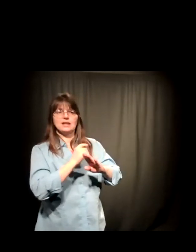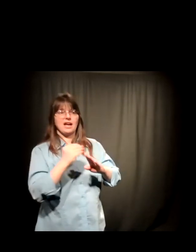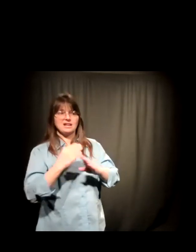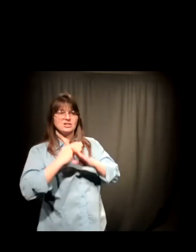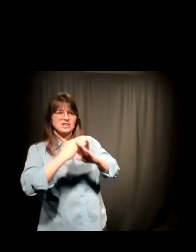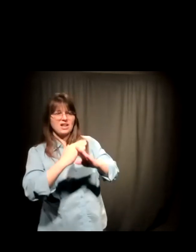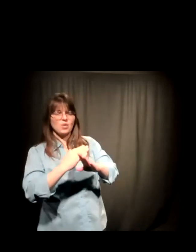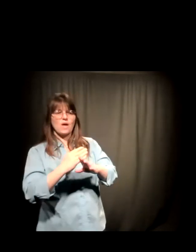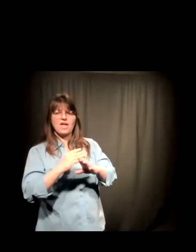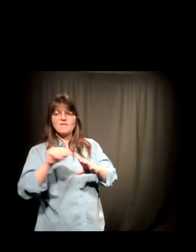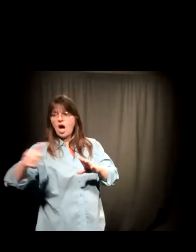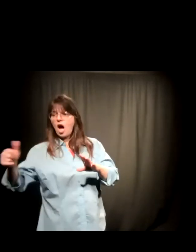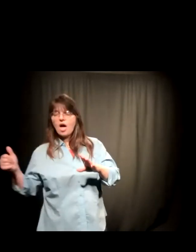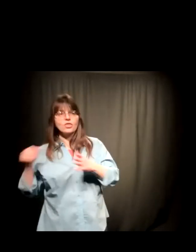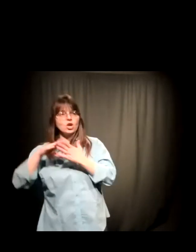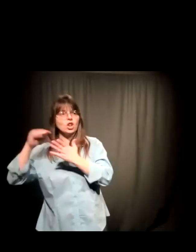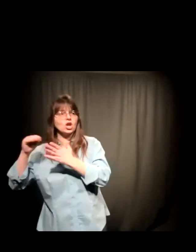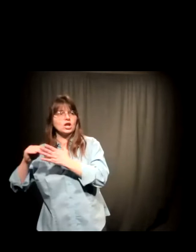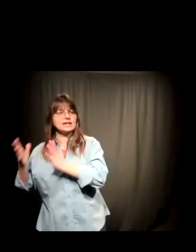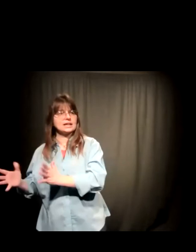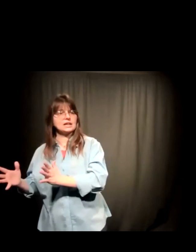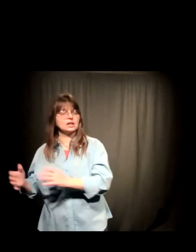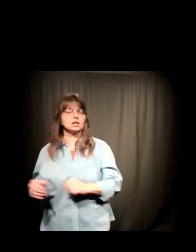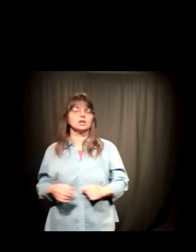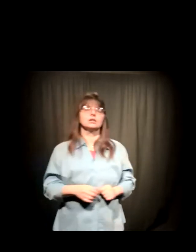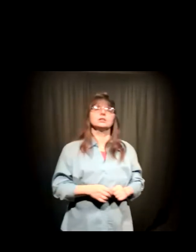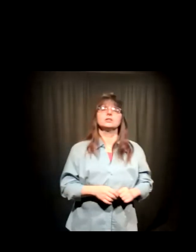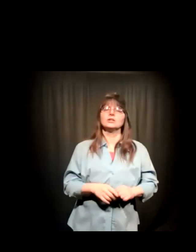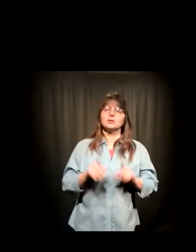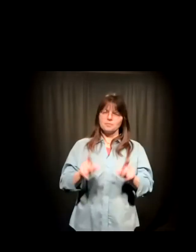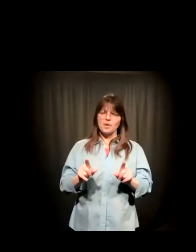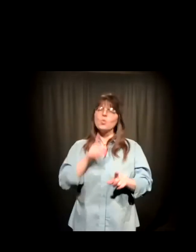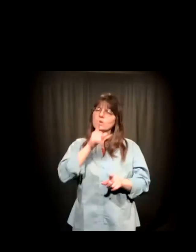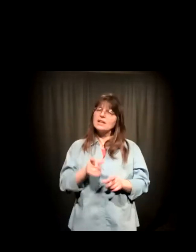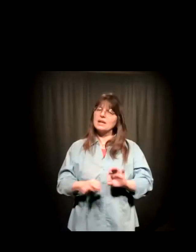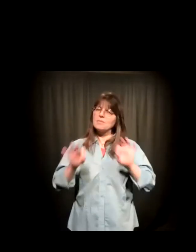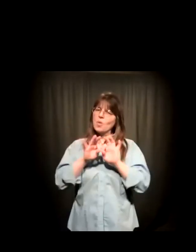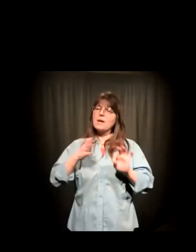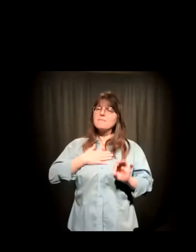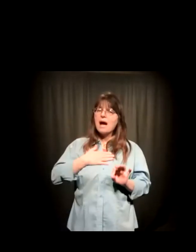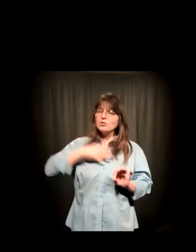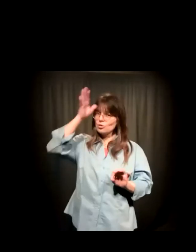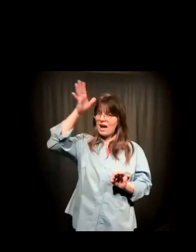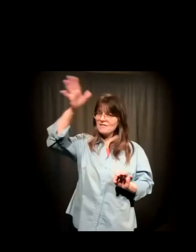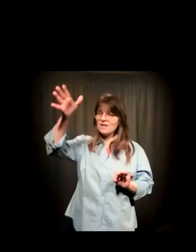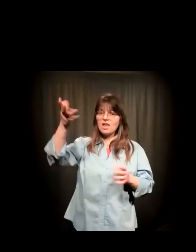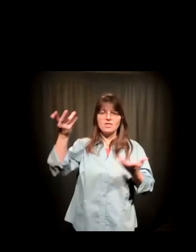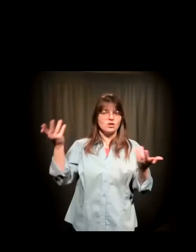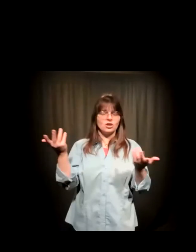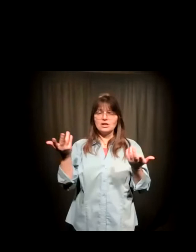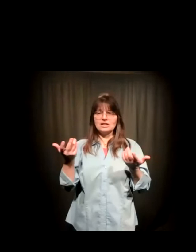But even more importantly, for deaf people like my grandfather, who really struggled to access